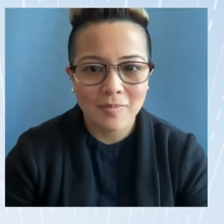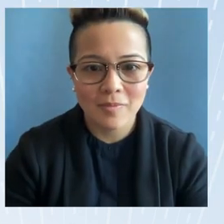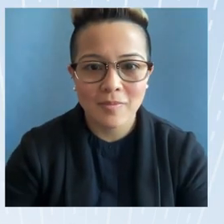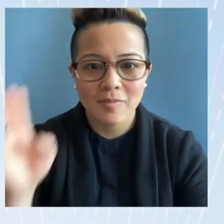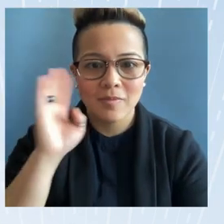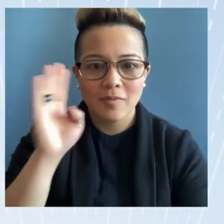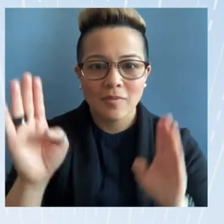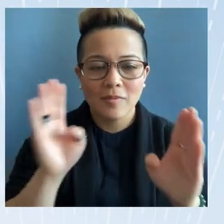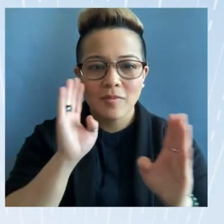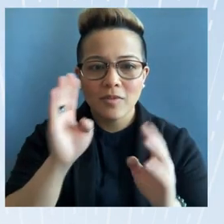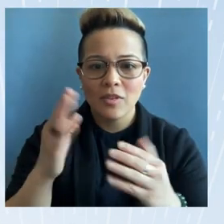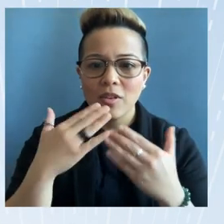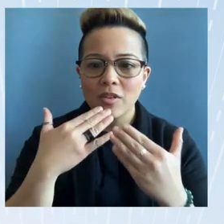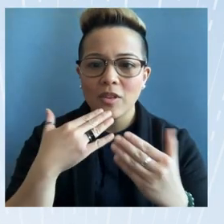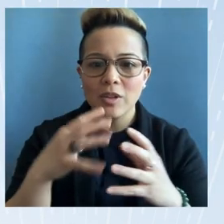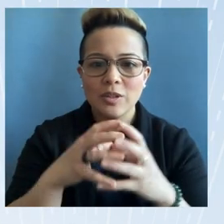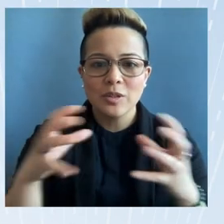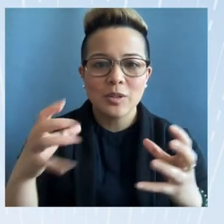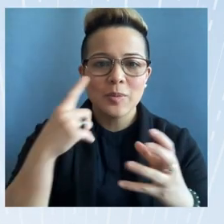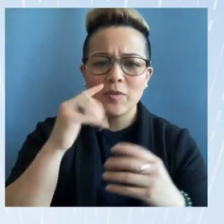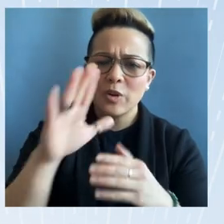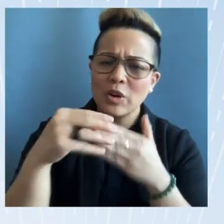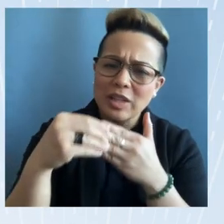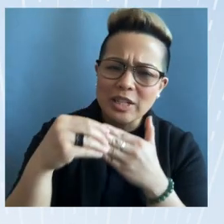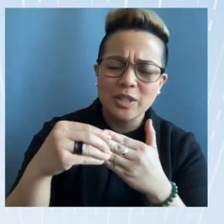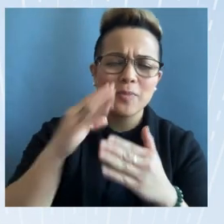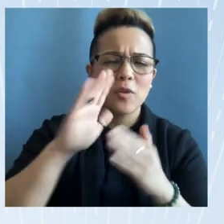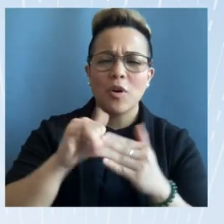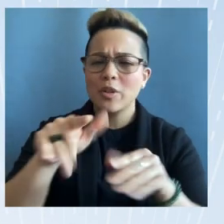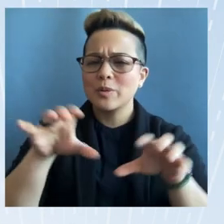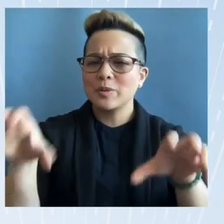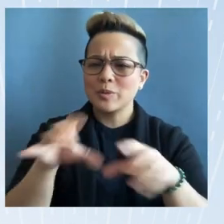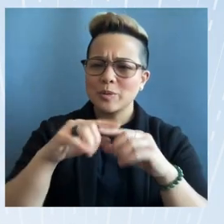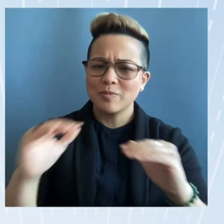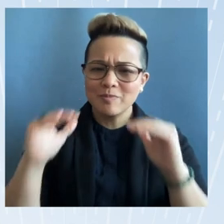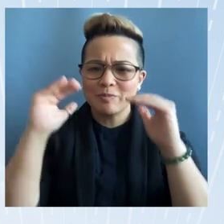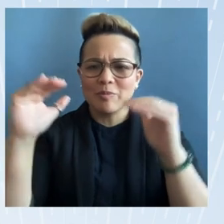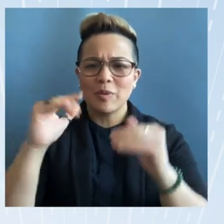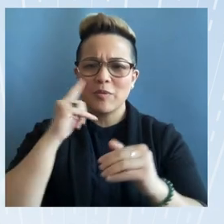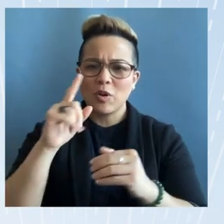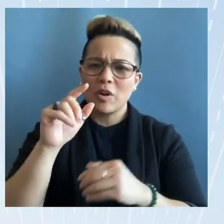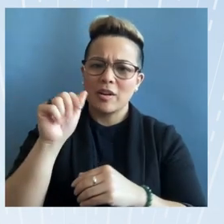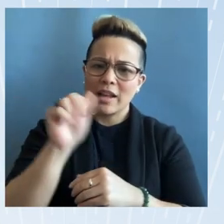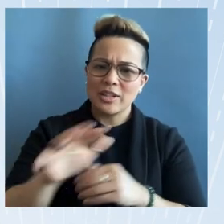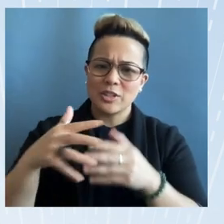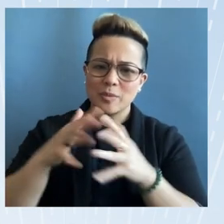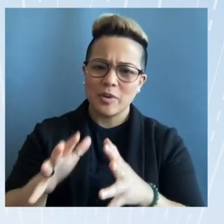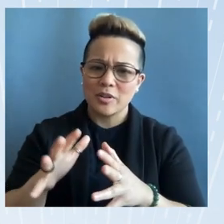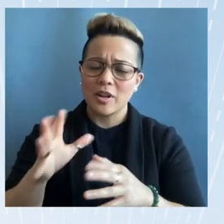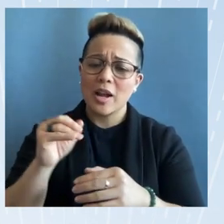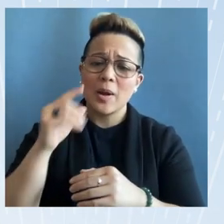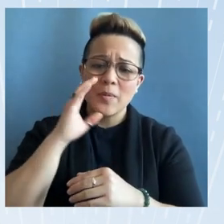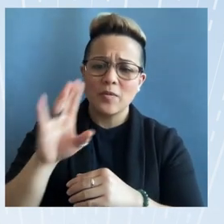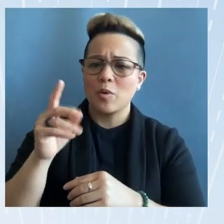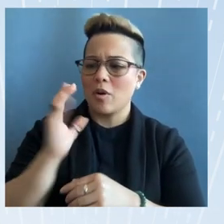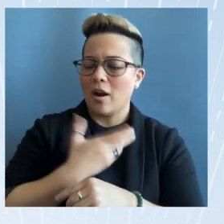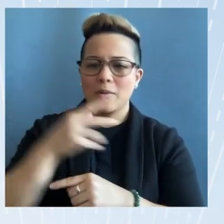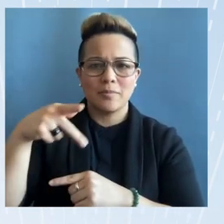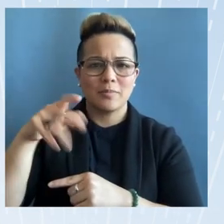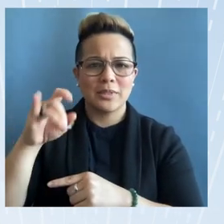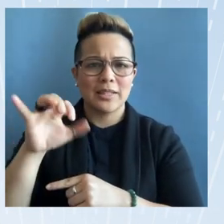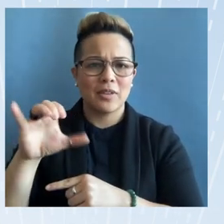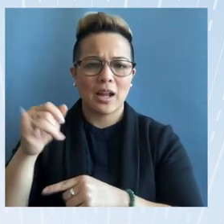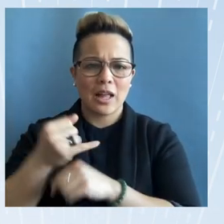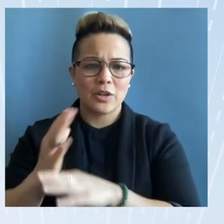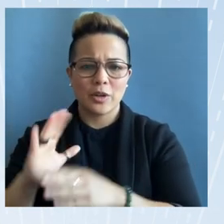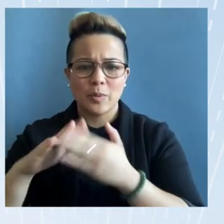Really grateful for your tireless leadership and for all that you do to advance the priorities of the Asian Americans, Native Hawaiians, and Pacific Islander communities. I'm so sorry